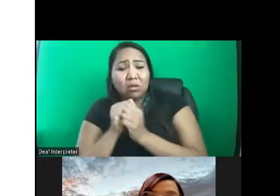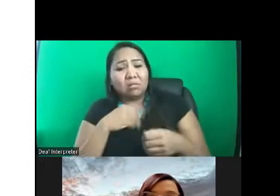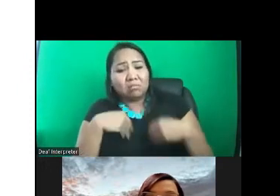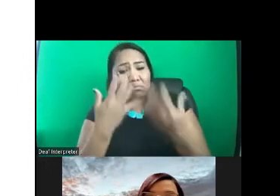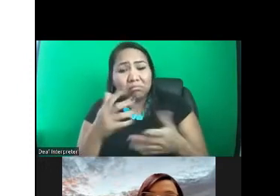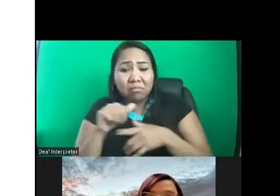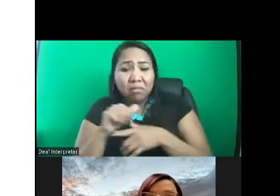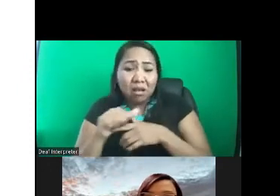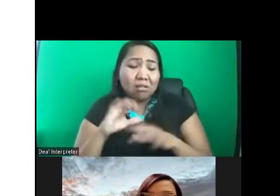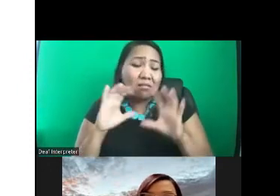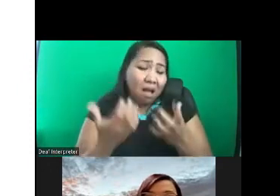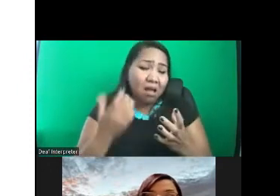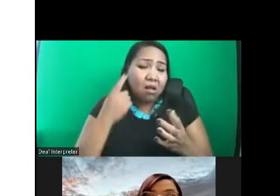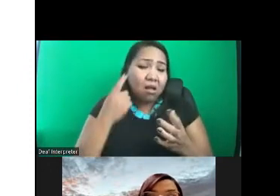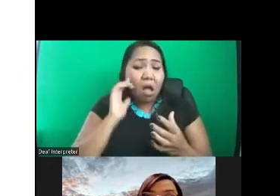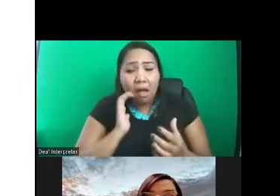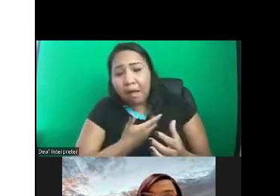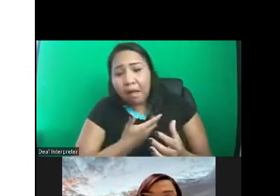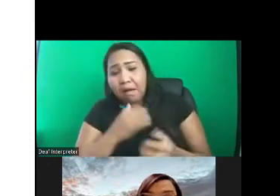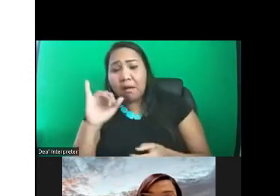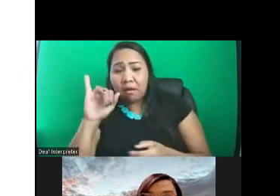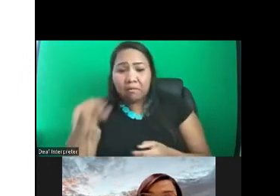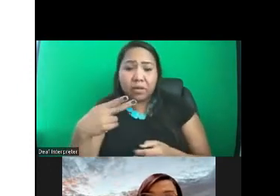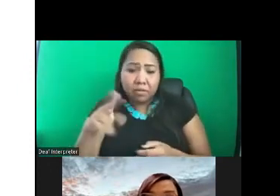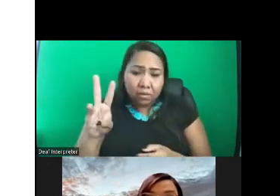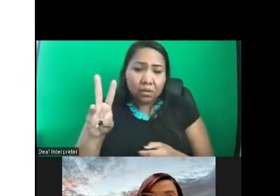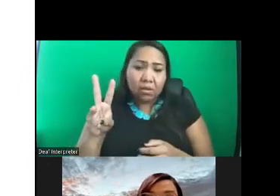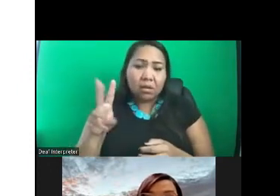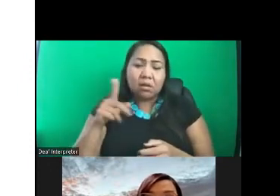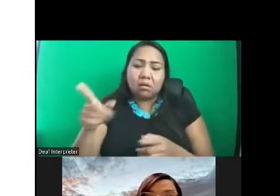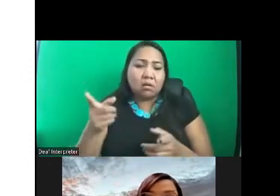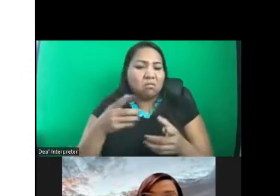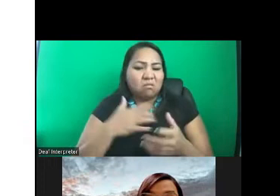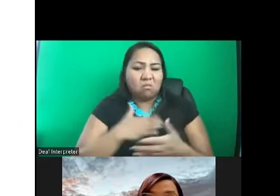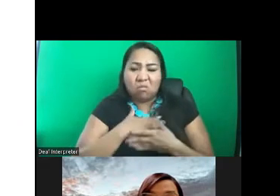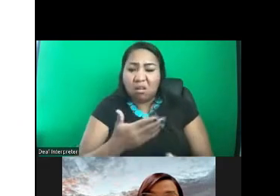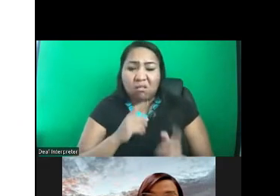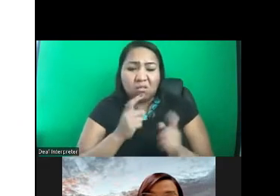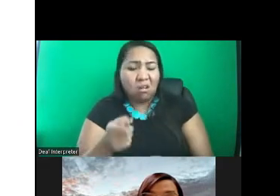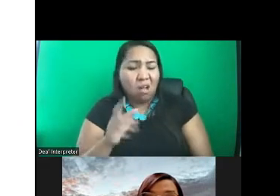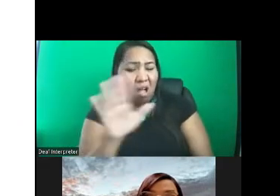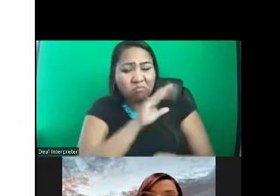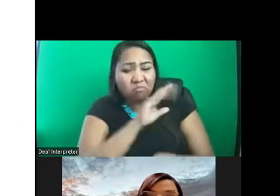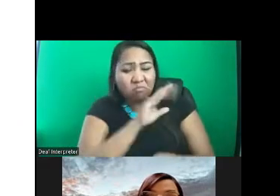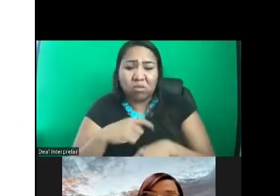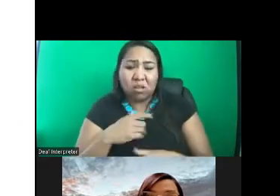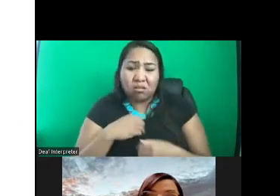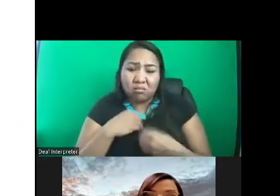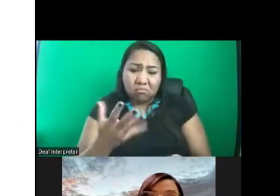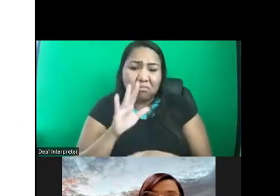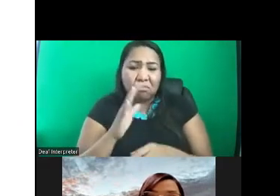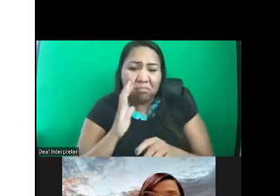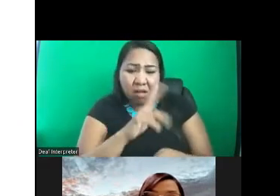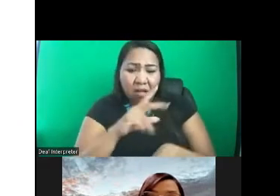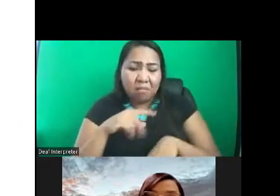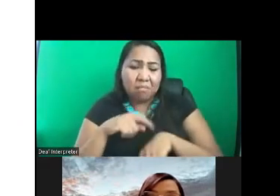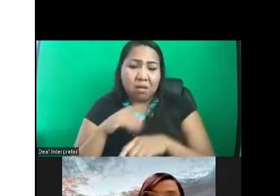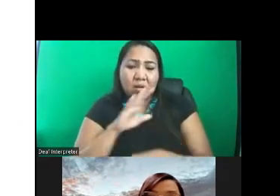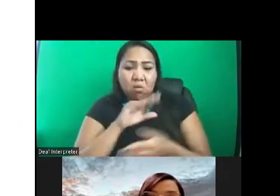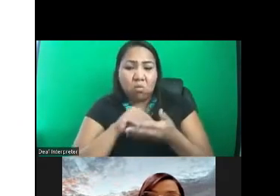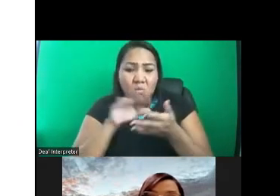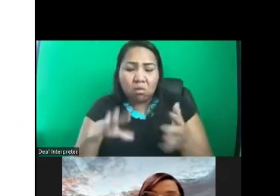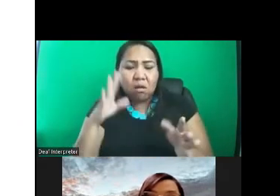students, they are more than willing to donate time and give time back to our students, knowing the whole goal of the program is